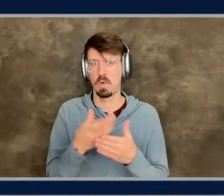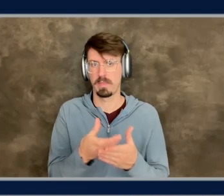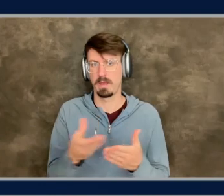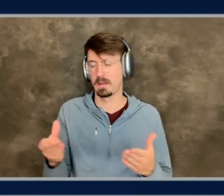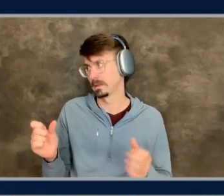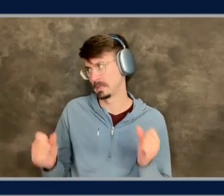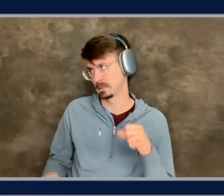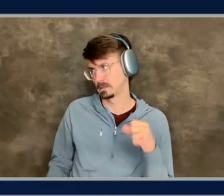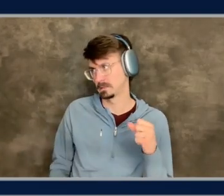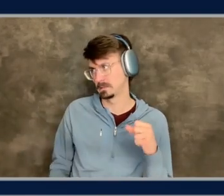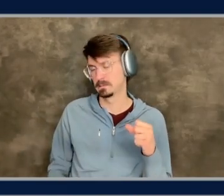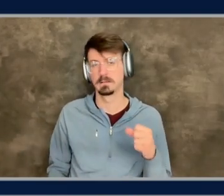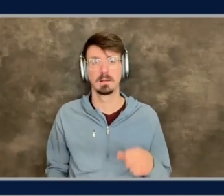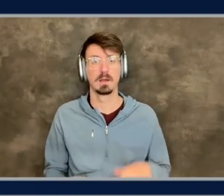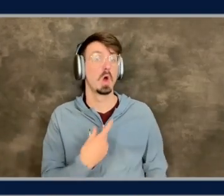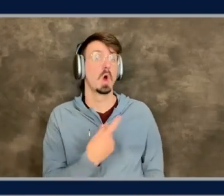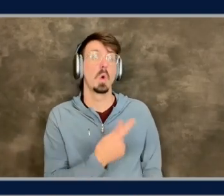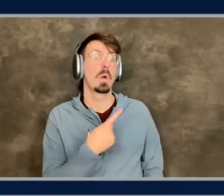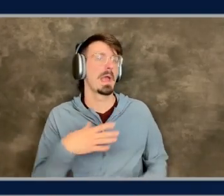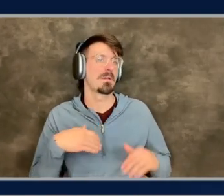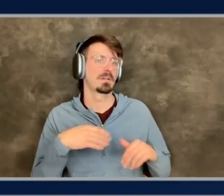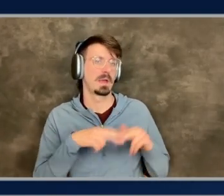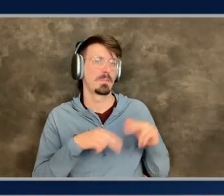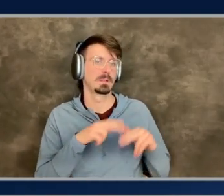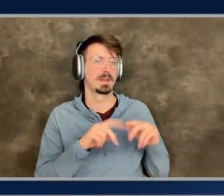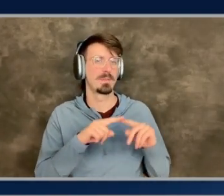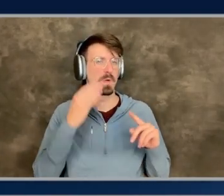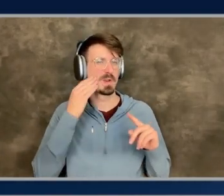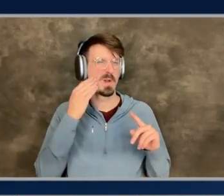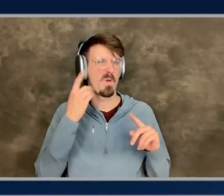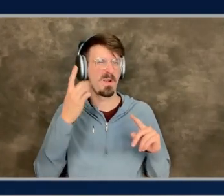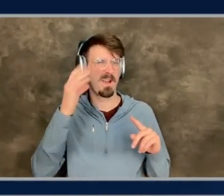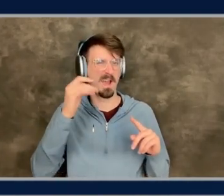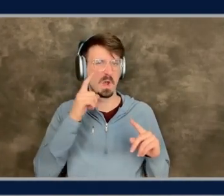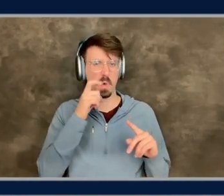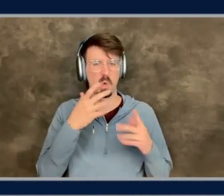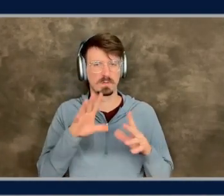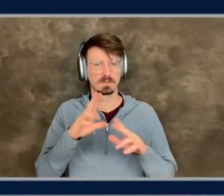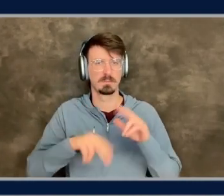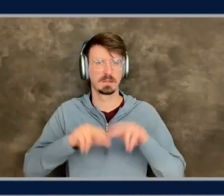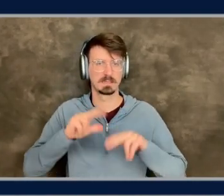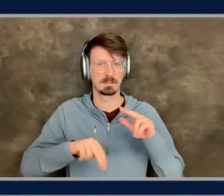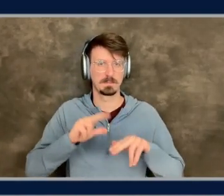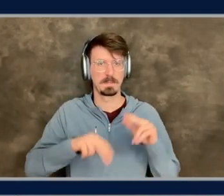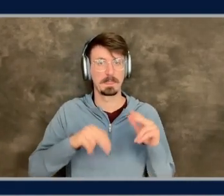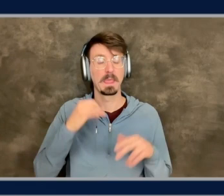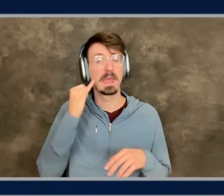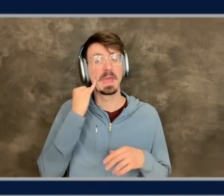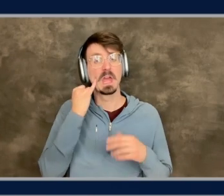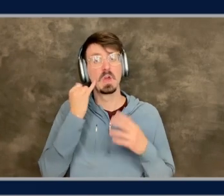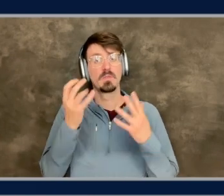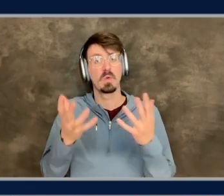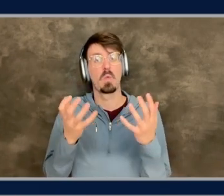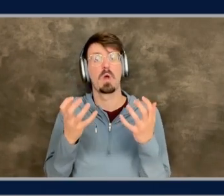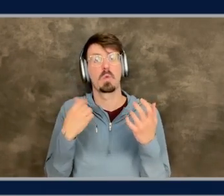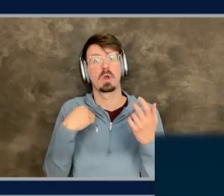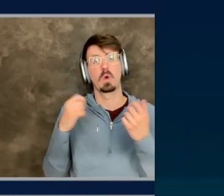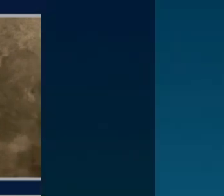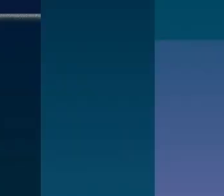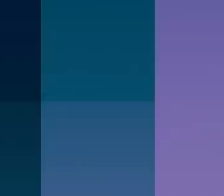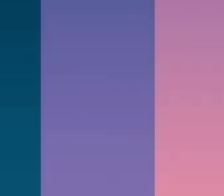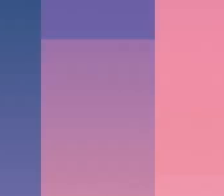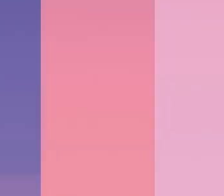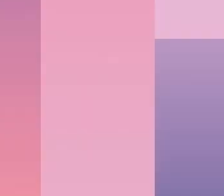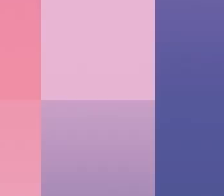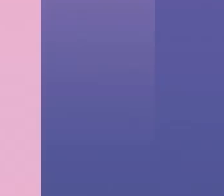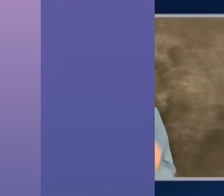we haven't built it. Yeah. But yeah. we know a guy who has built it. Yeah. So we're gonna switch over to the screen share of Tiffany,